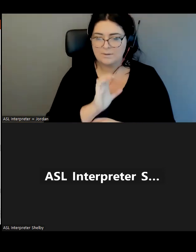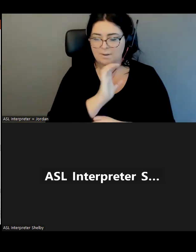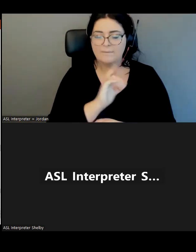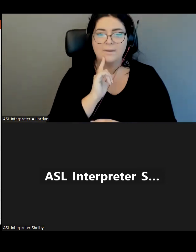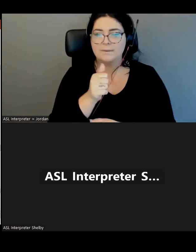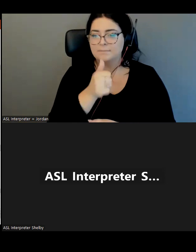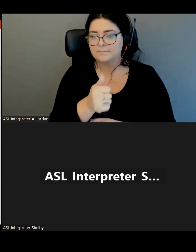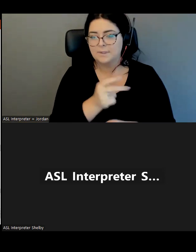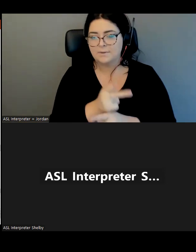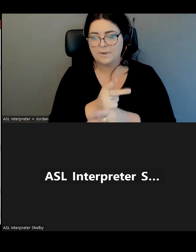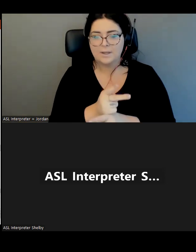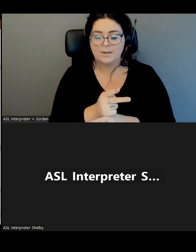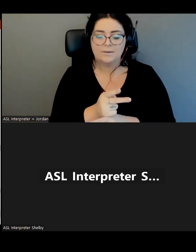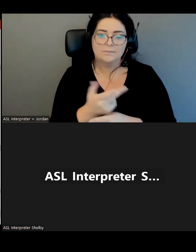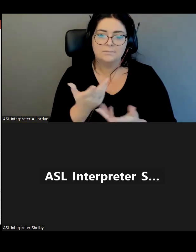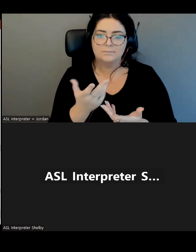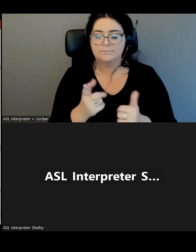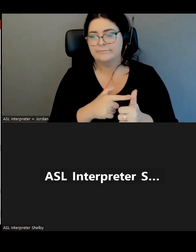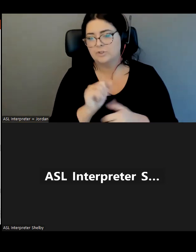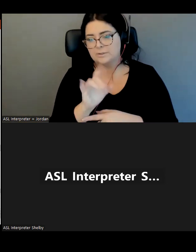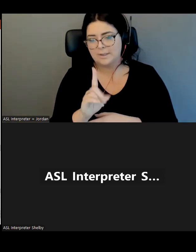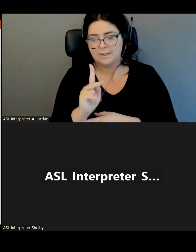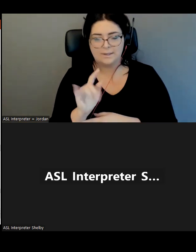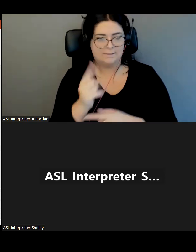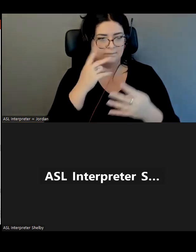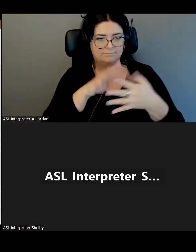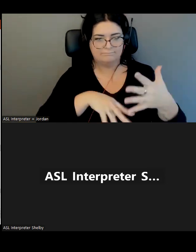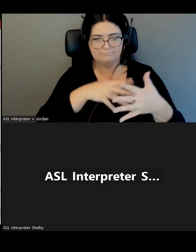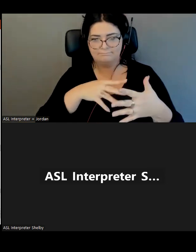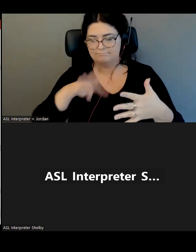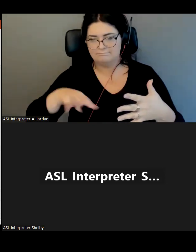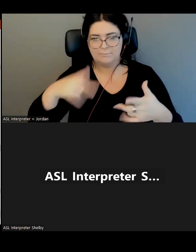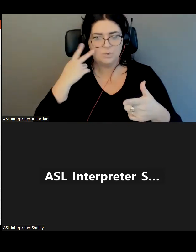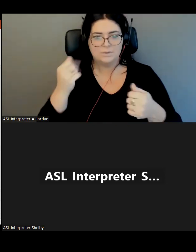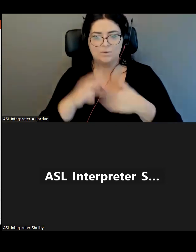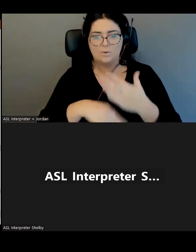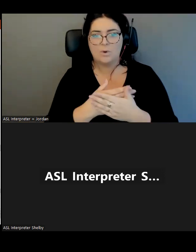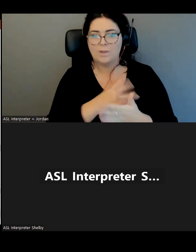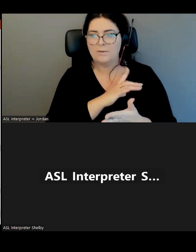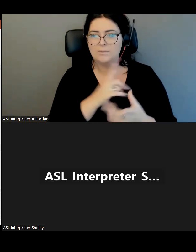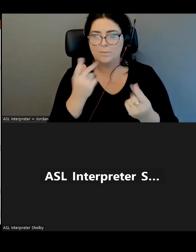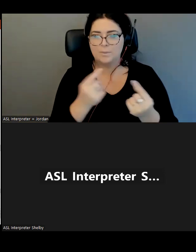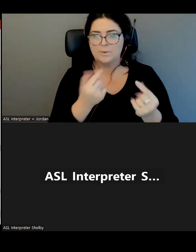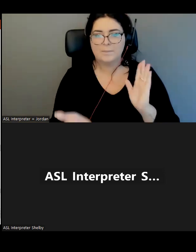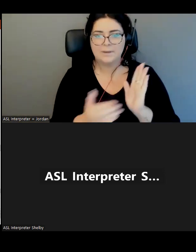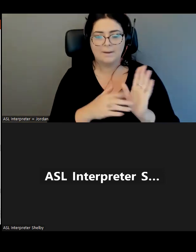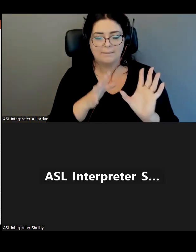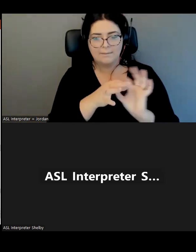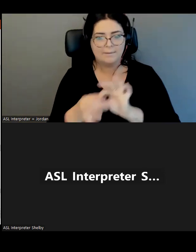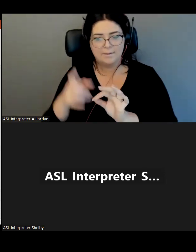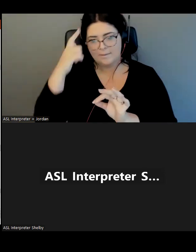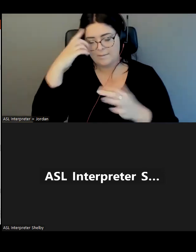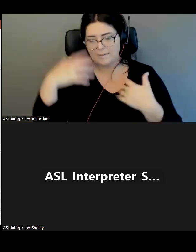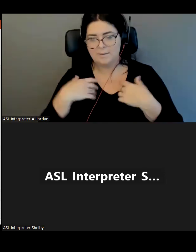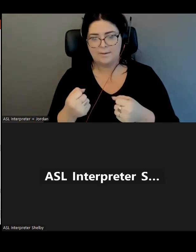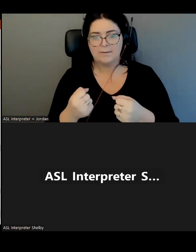self-care, caregiver self-care, those kind of things, meditation, all those things around cultural mental health.